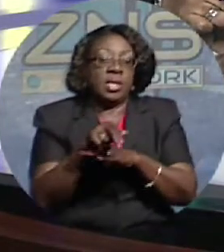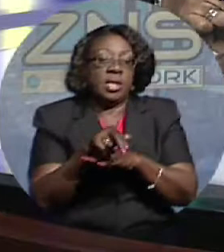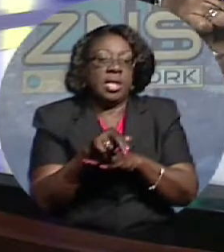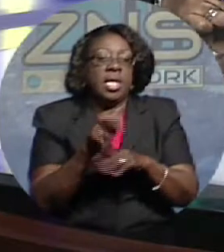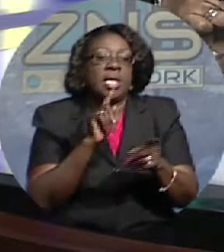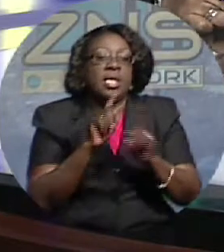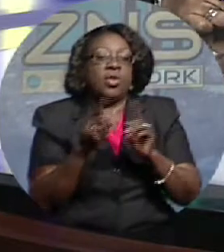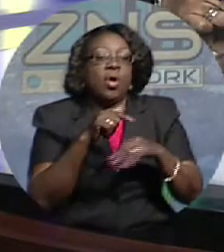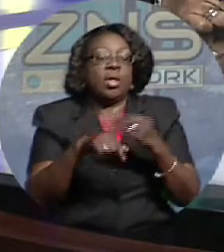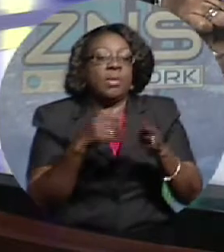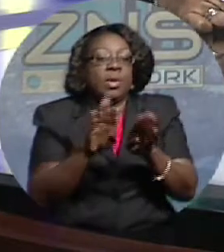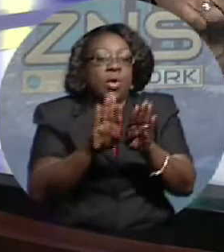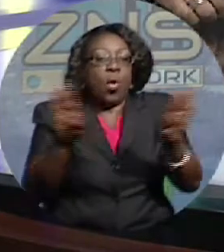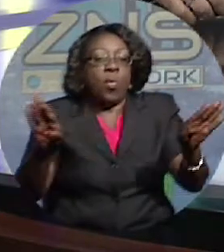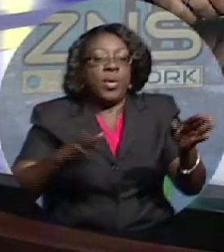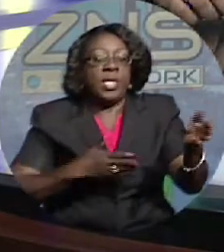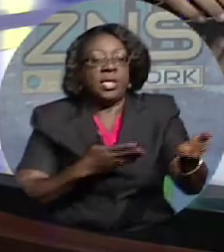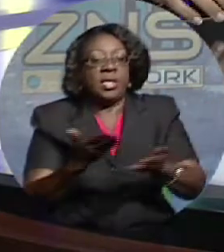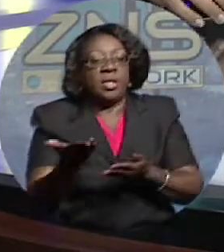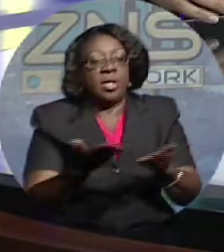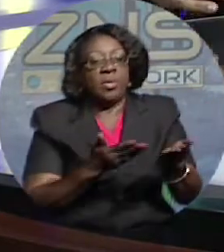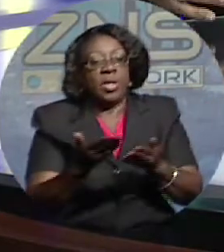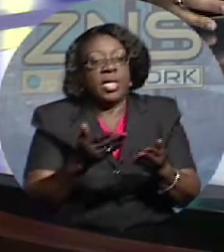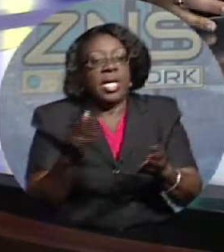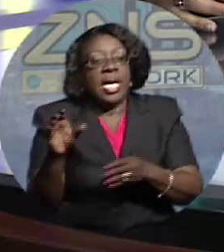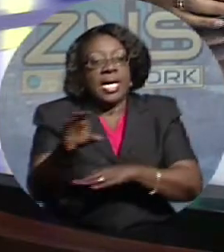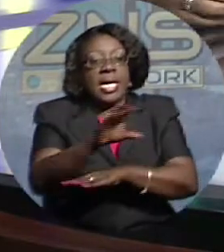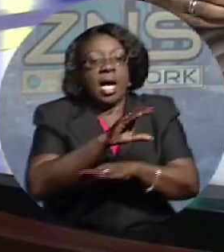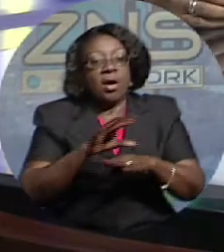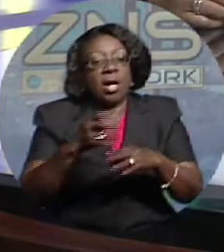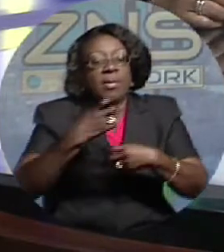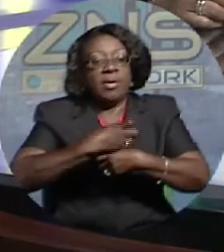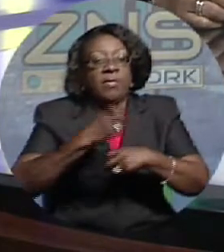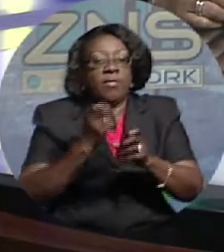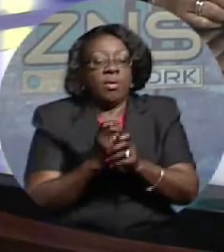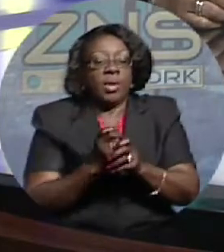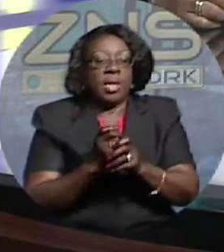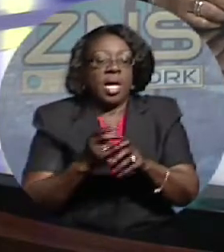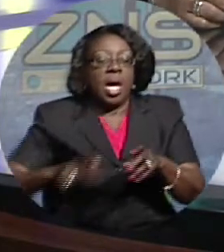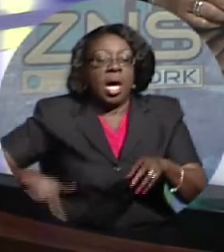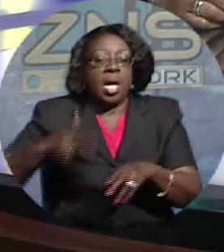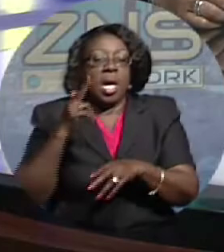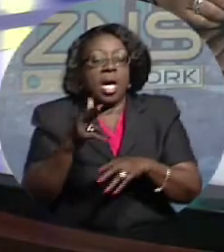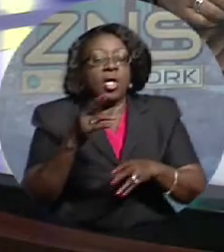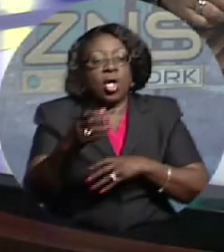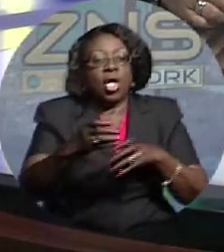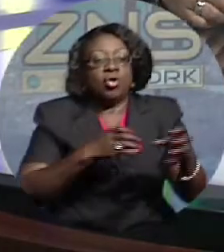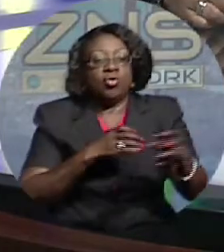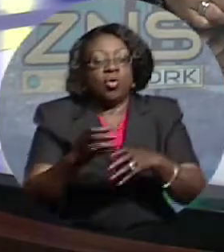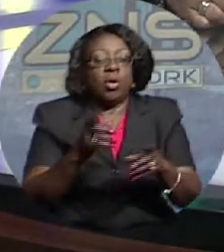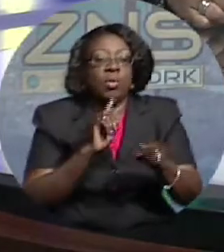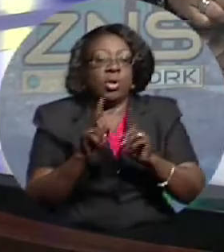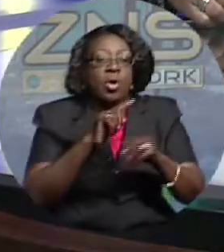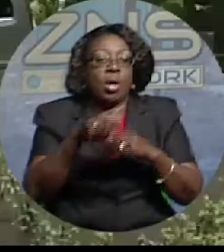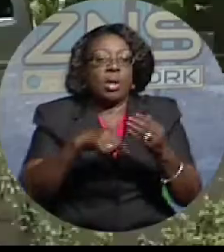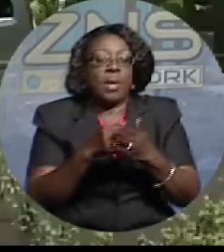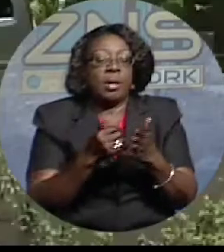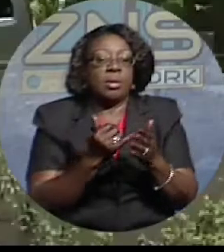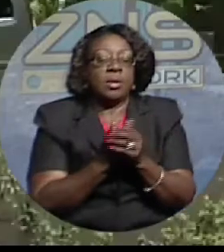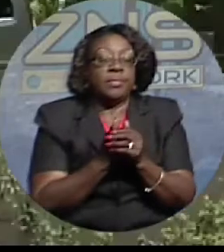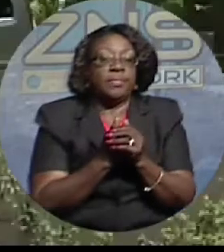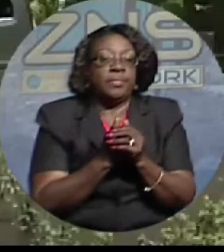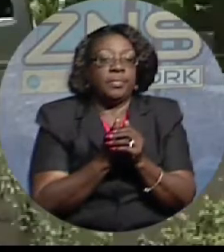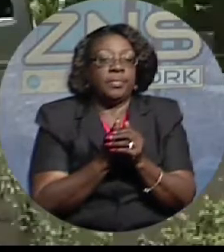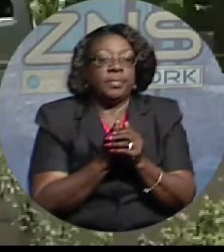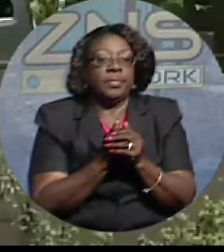that the opening ceremony of the two-day conference, CARICOM reform, gun control, and economic advancements were highlighted.